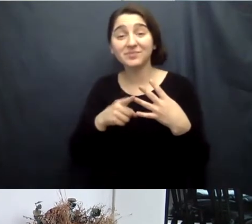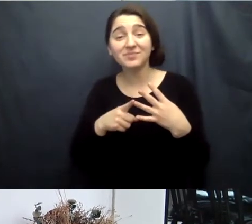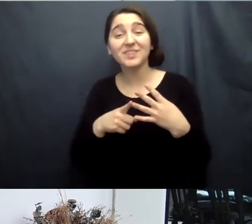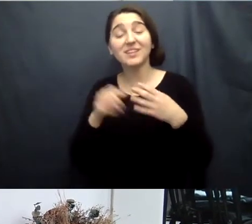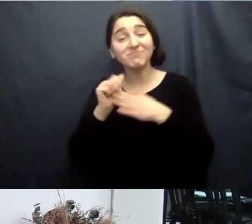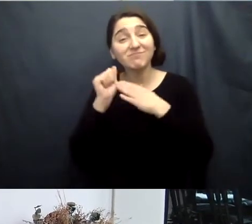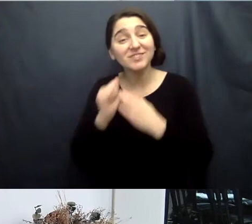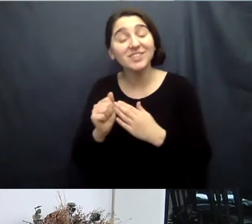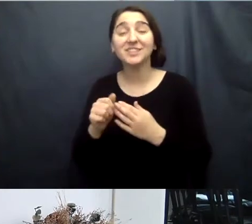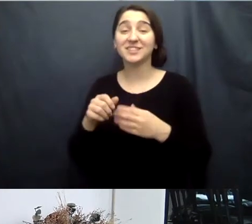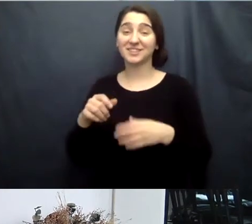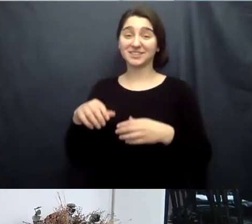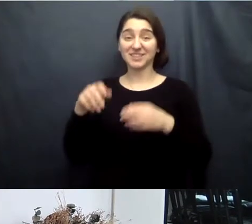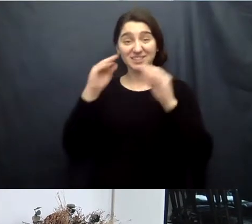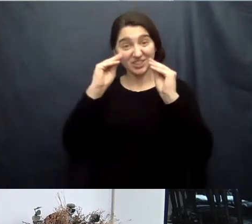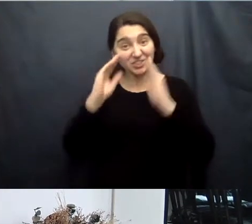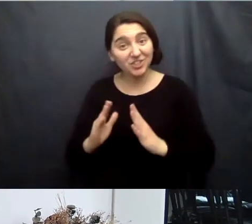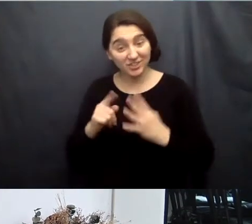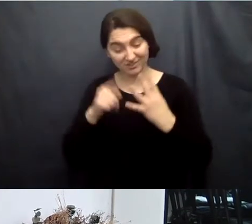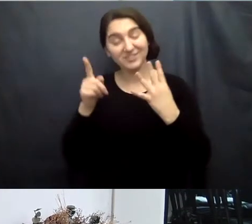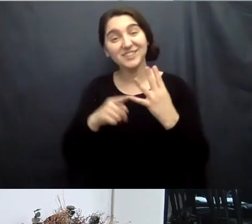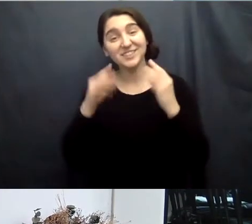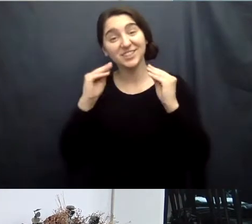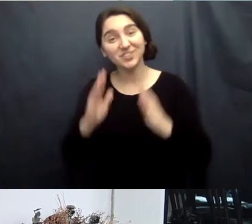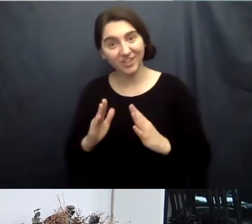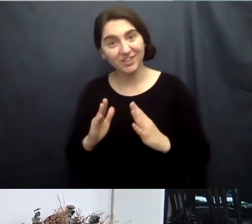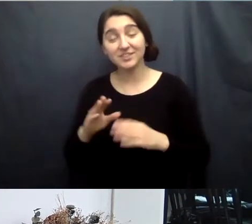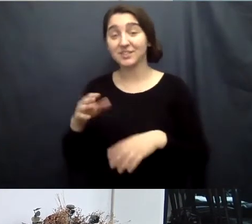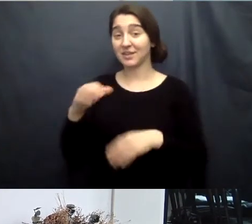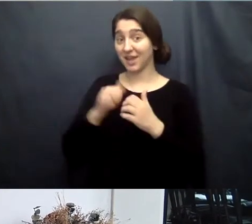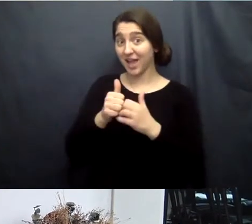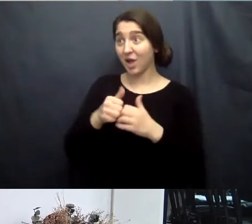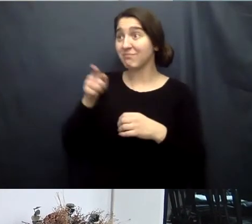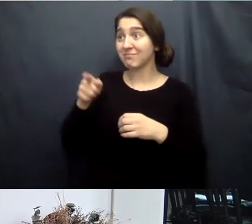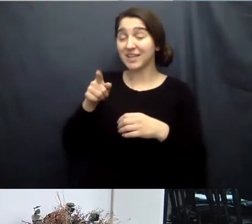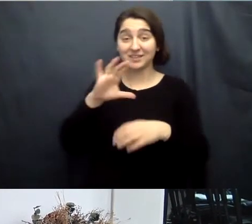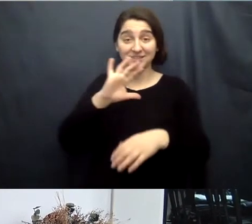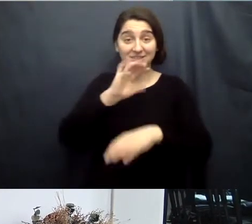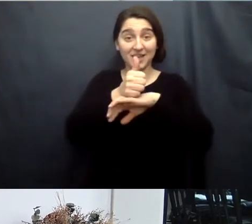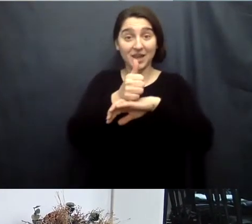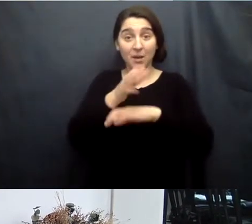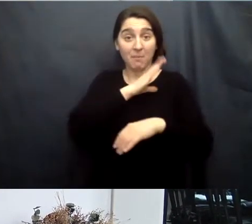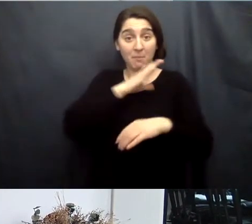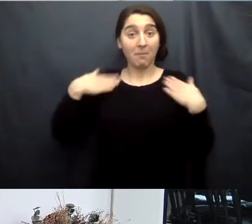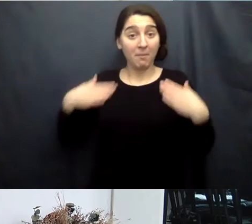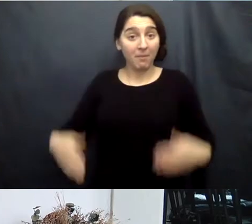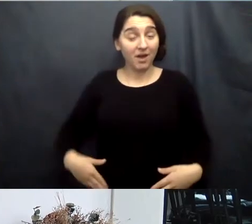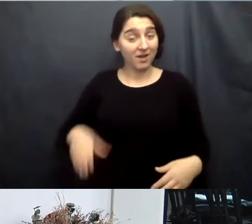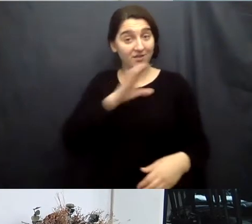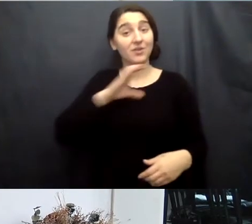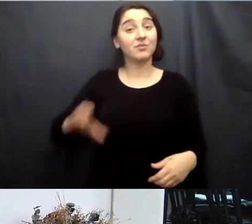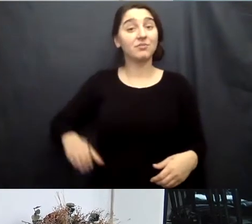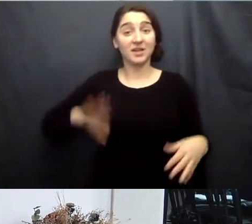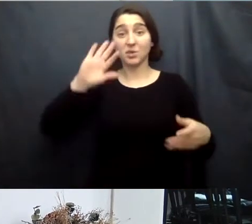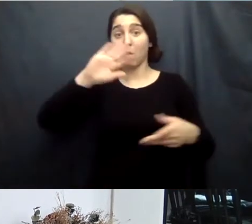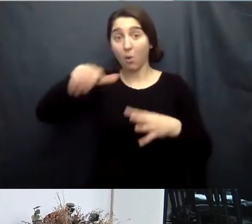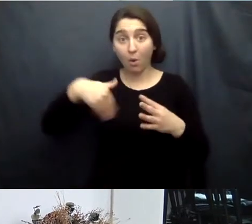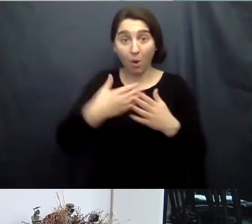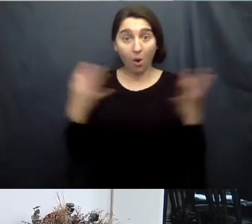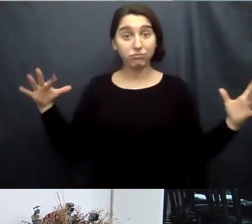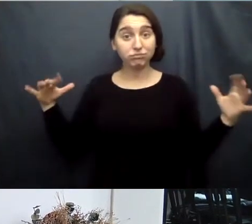teachers. He did this to prepare all God's people for the work of Christian service in order to build up the body of